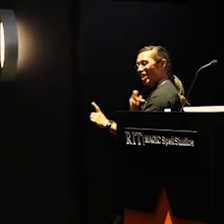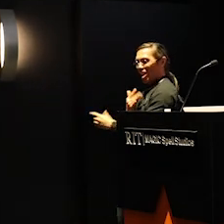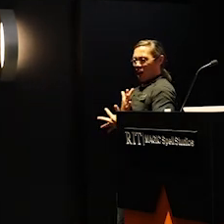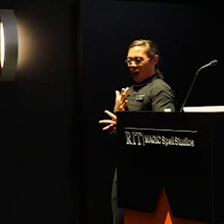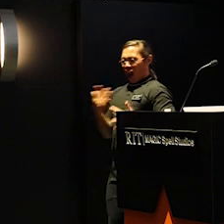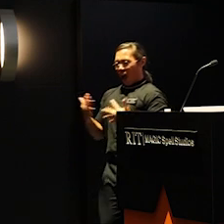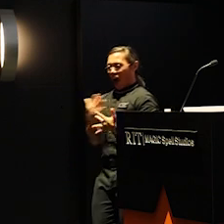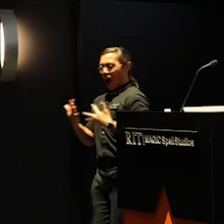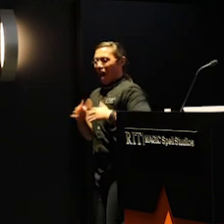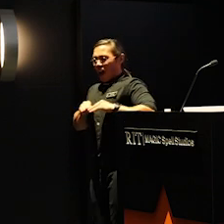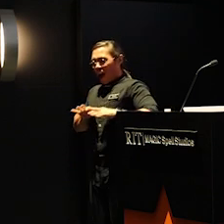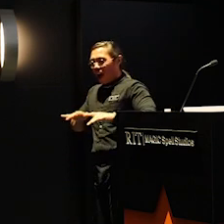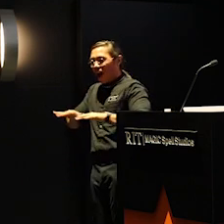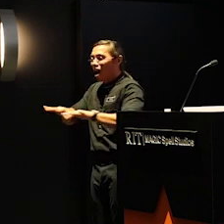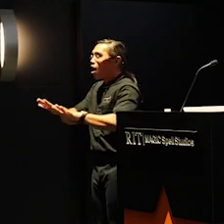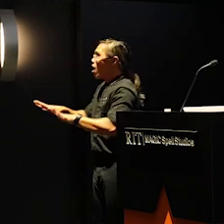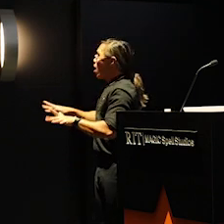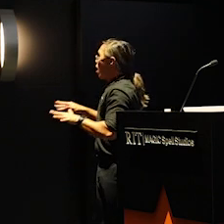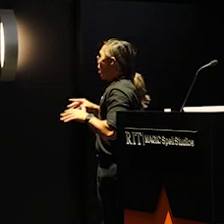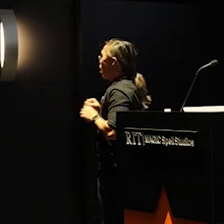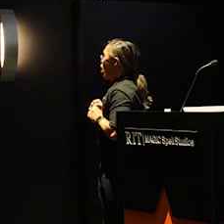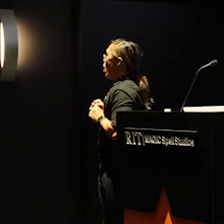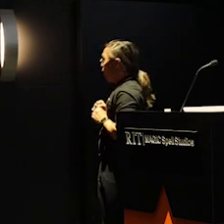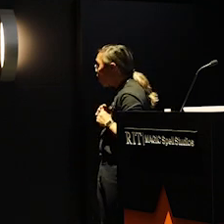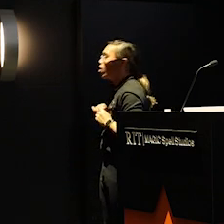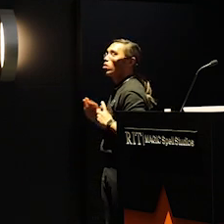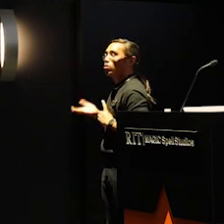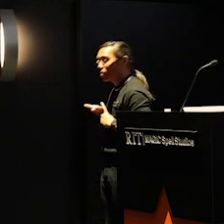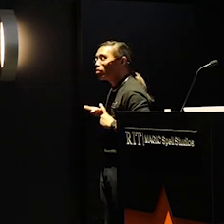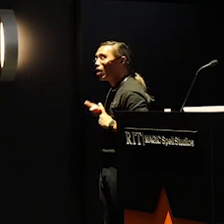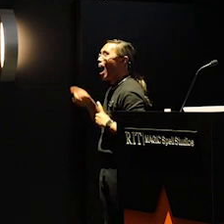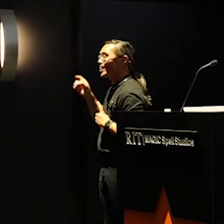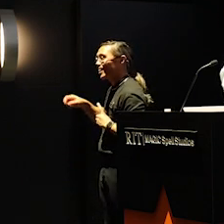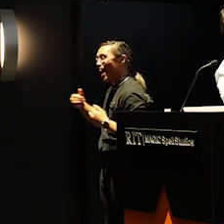like $5. You want a beer? Give me $5. Here's a beer. If you make this whole